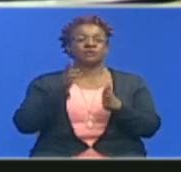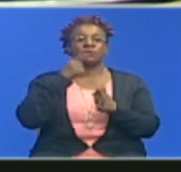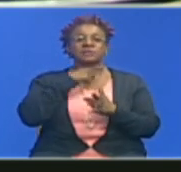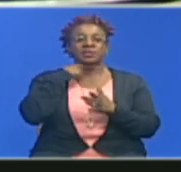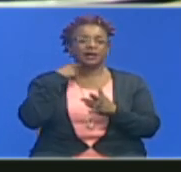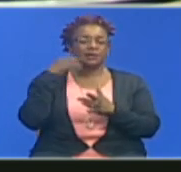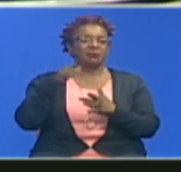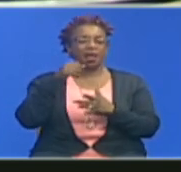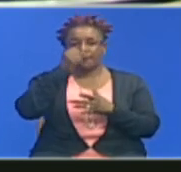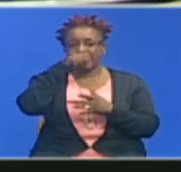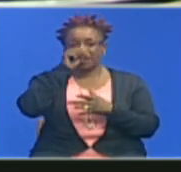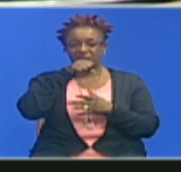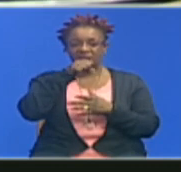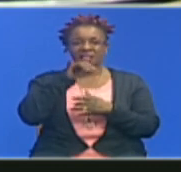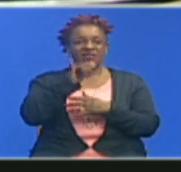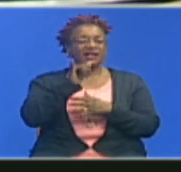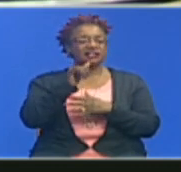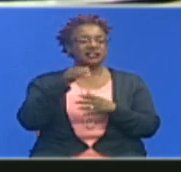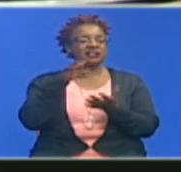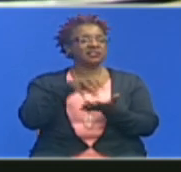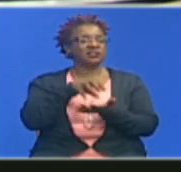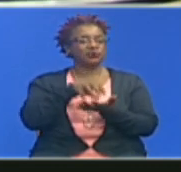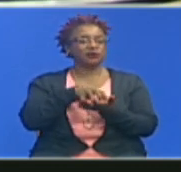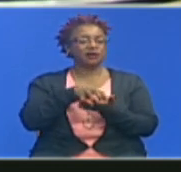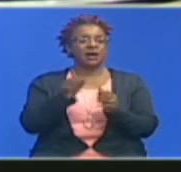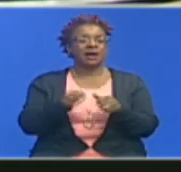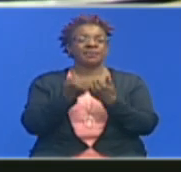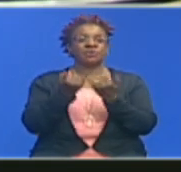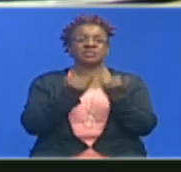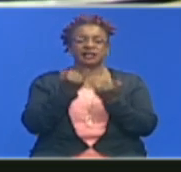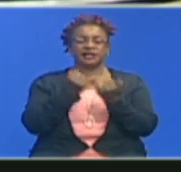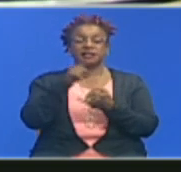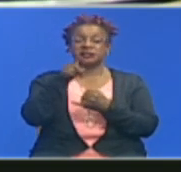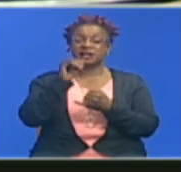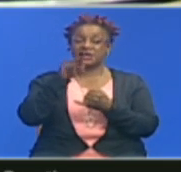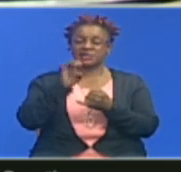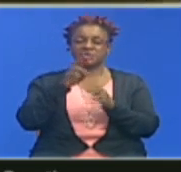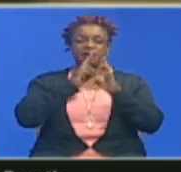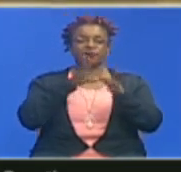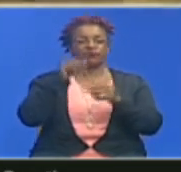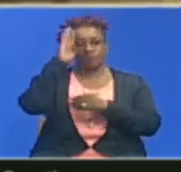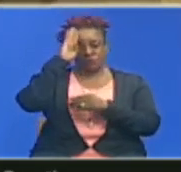pig. The unfortunate incident occurred on a Saturday. Zakias Mosami reports from Bungoma.